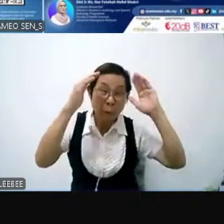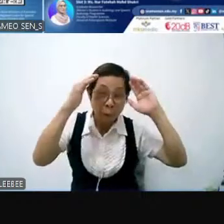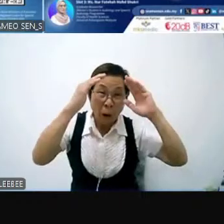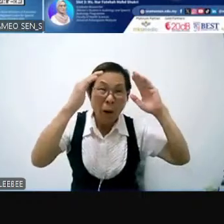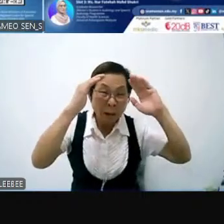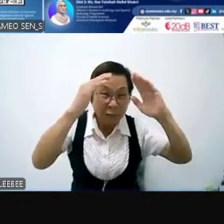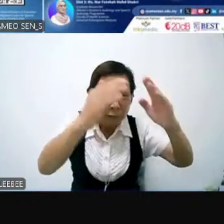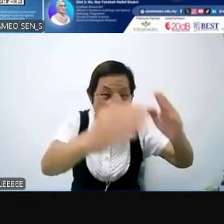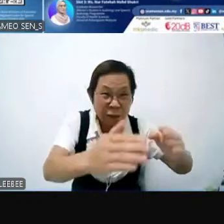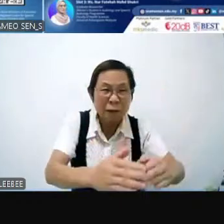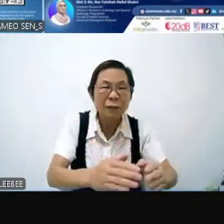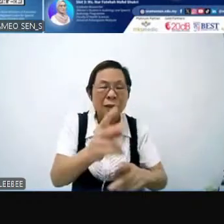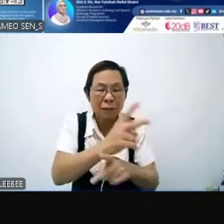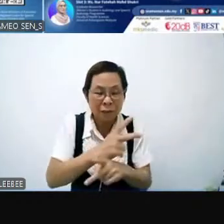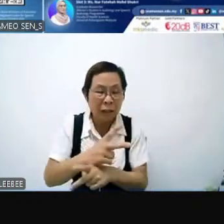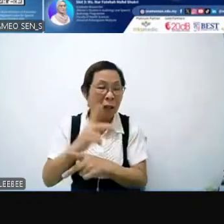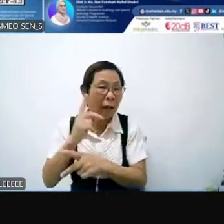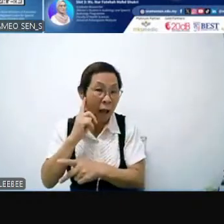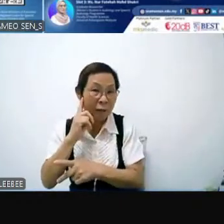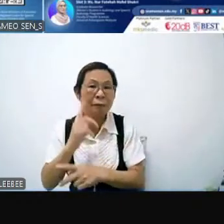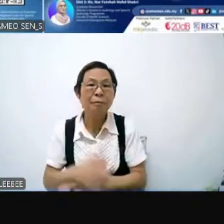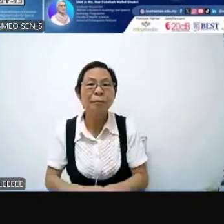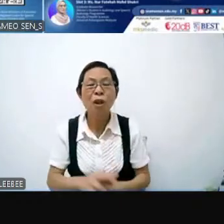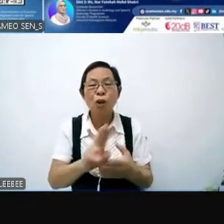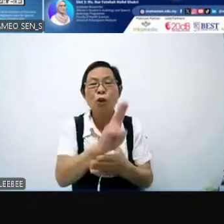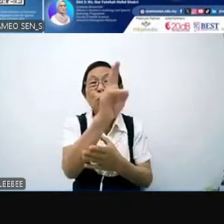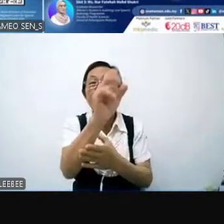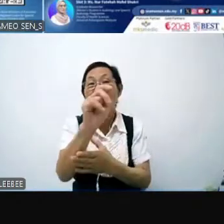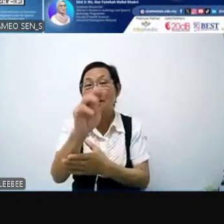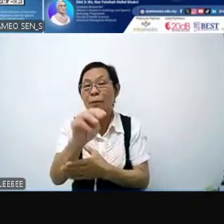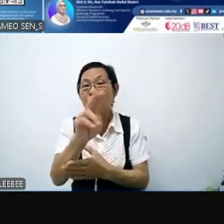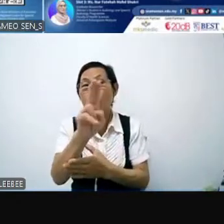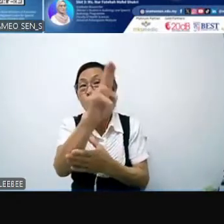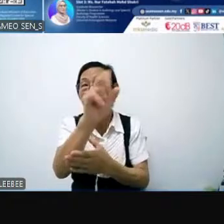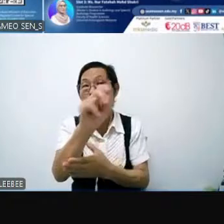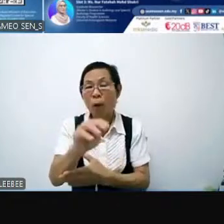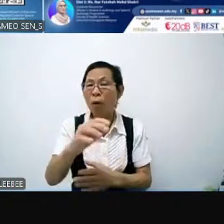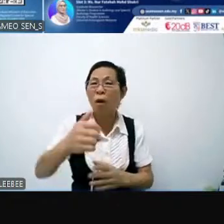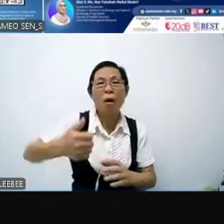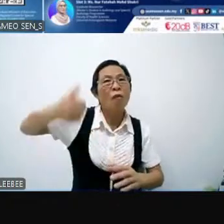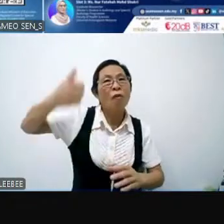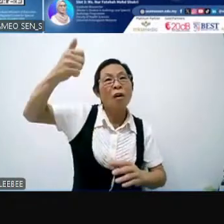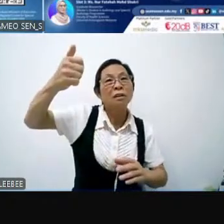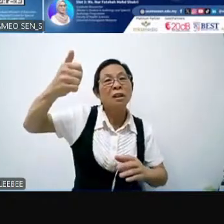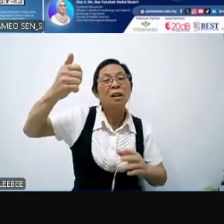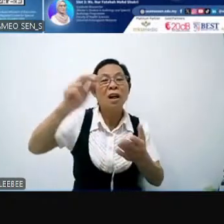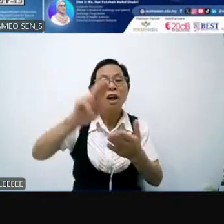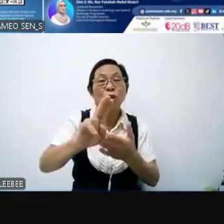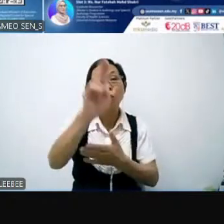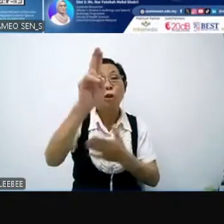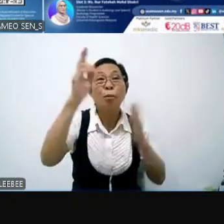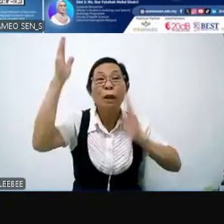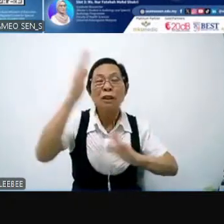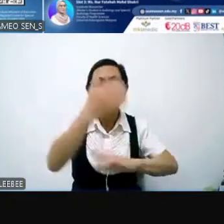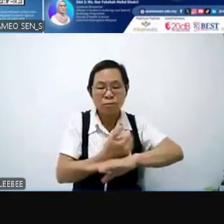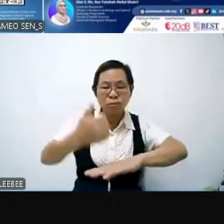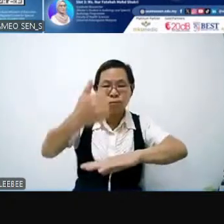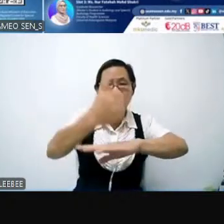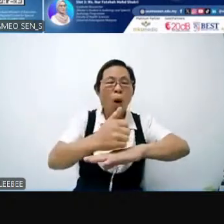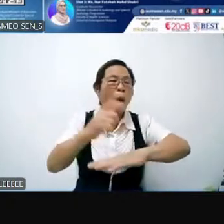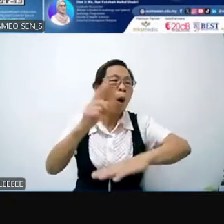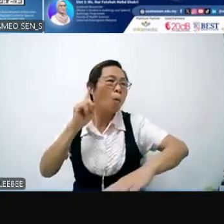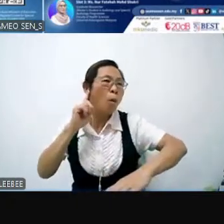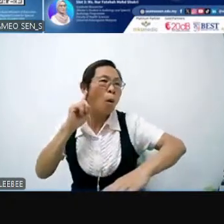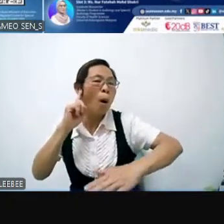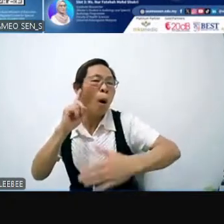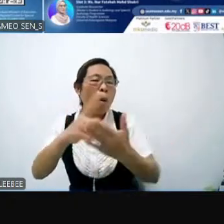healthcare. University Science Malaysia, as one of the leading institutions in Malaysia, has established the audiology